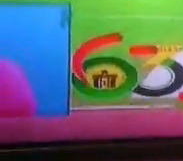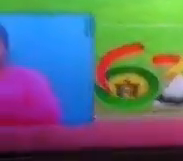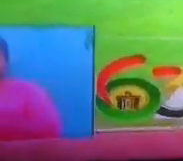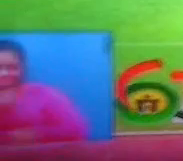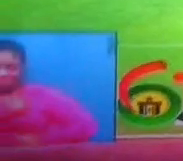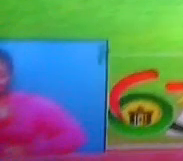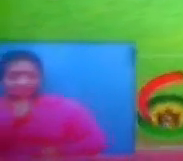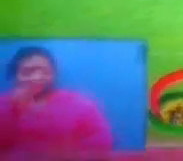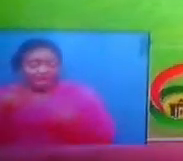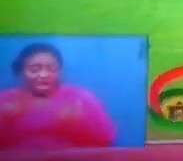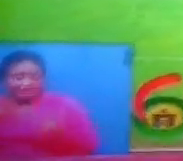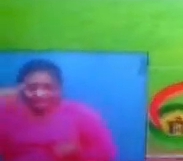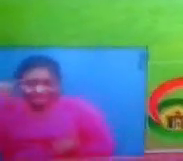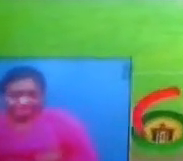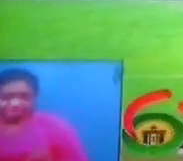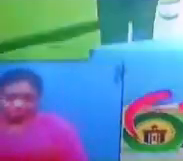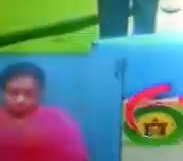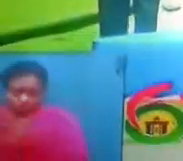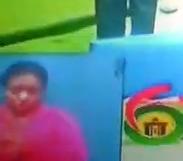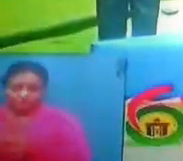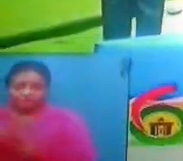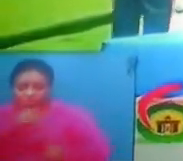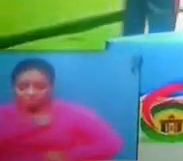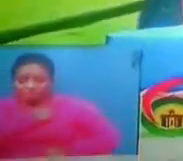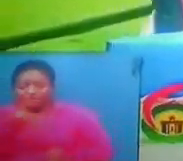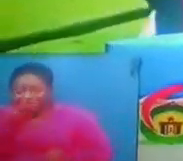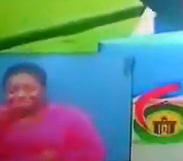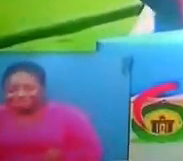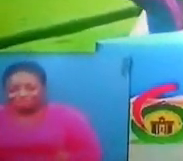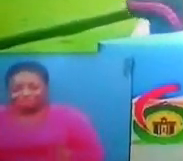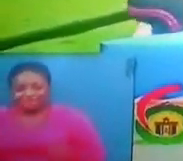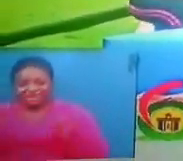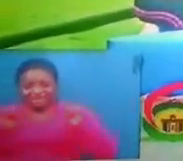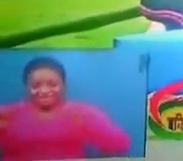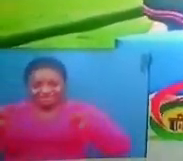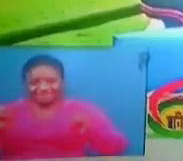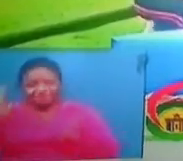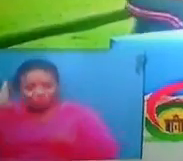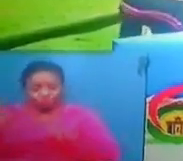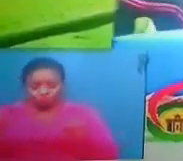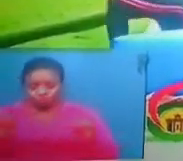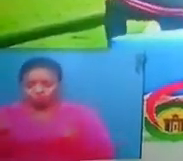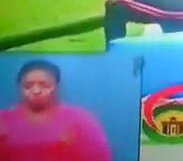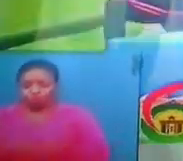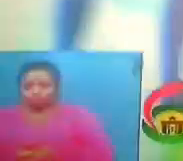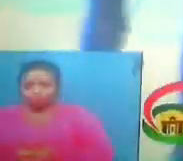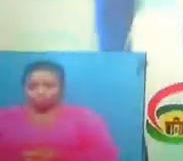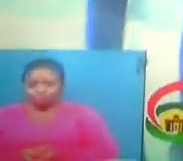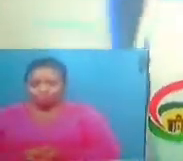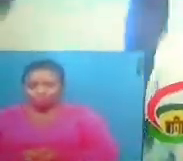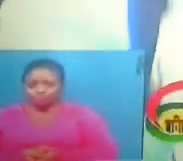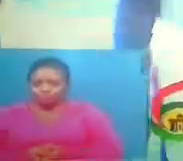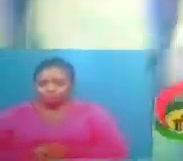you have ideas of joining the military, perhaps these are some exercises you may be psyching yourself up